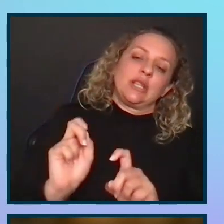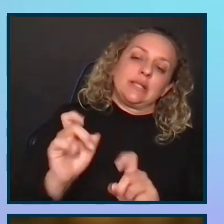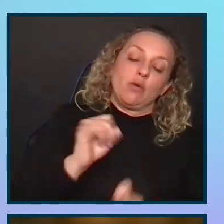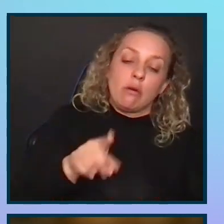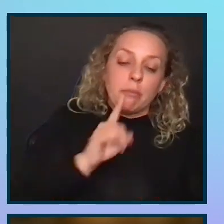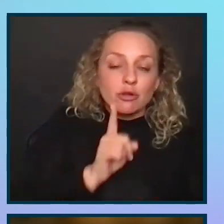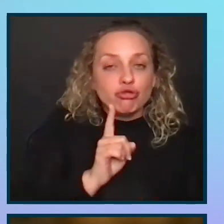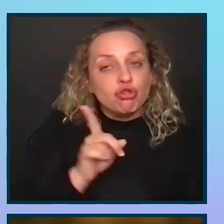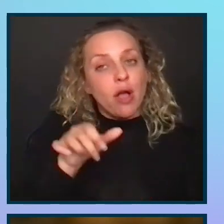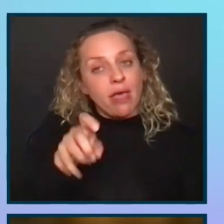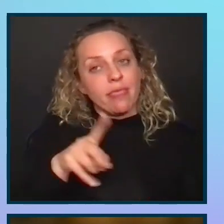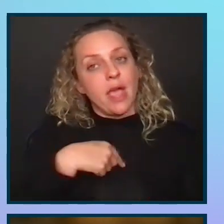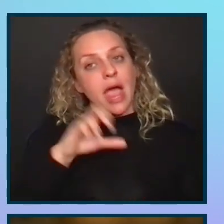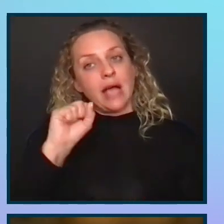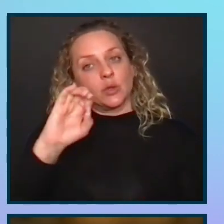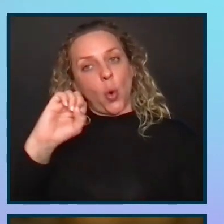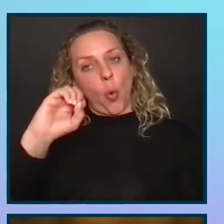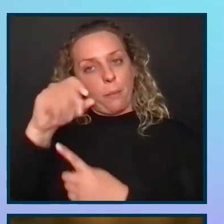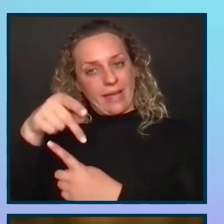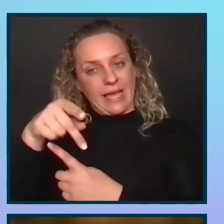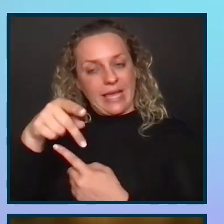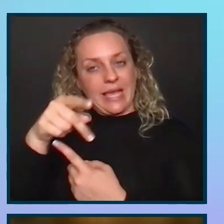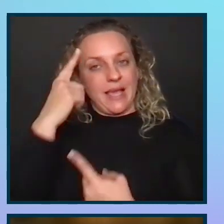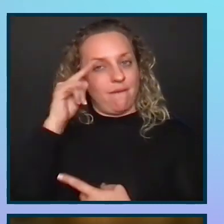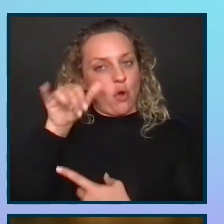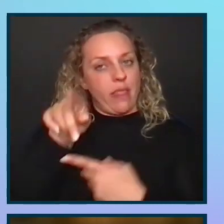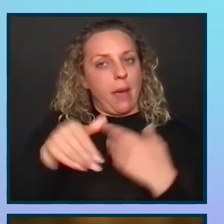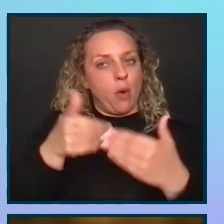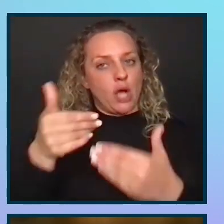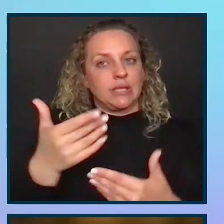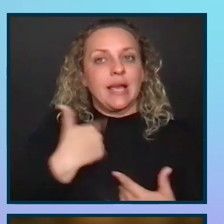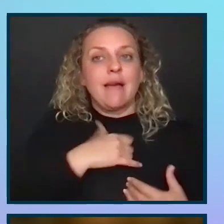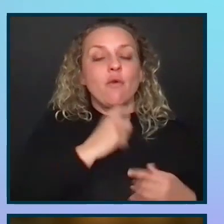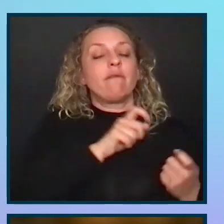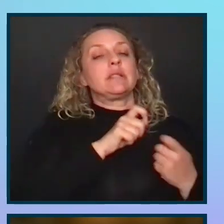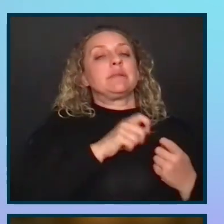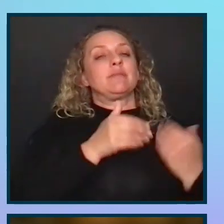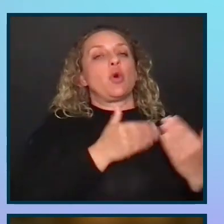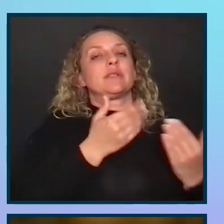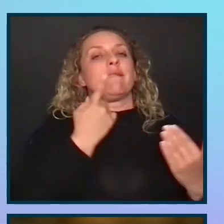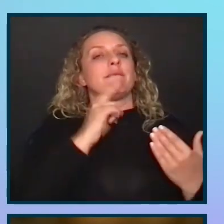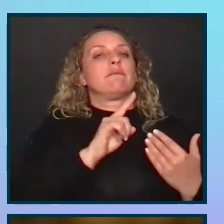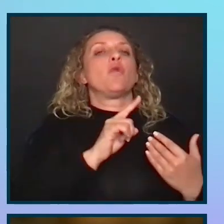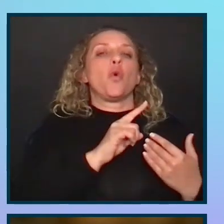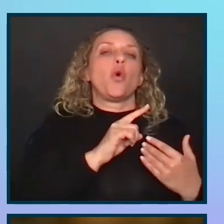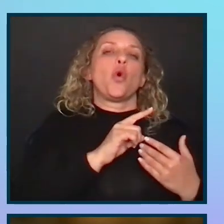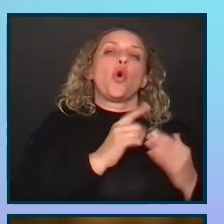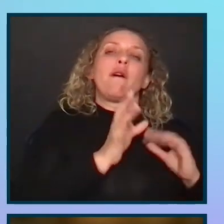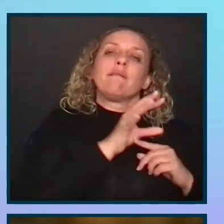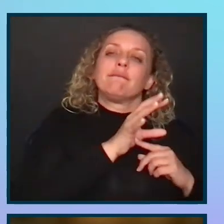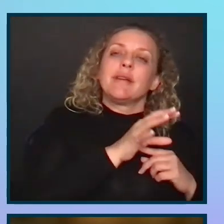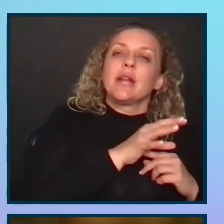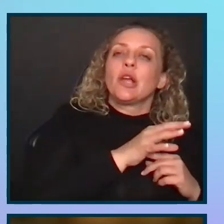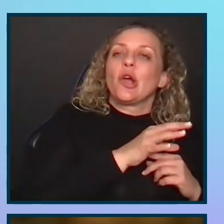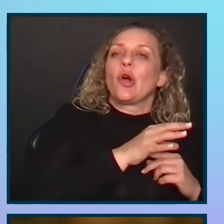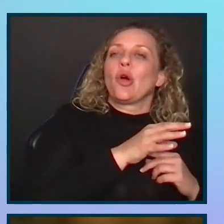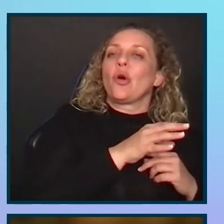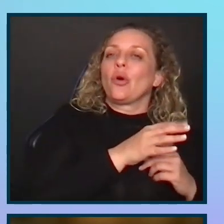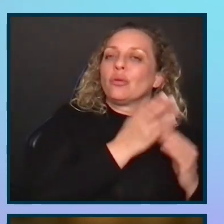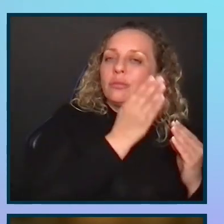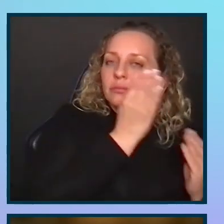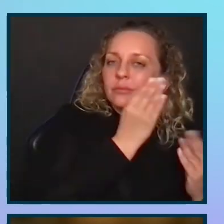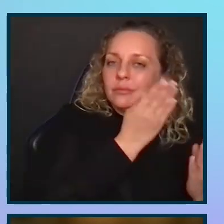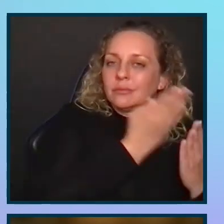sure that there is an SOP for that process. If we have a specific process for creating video content, we need to make sure that there's an